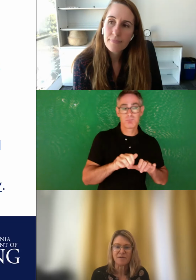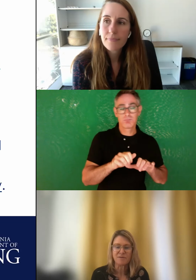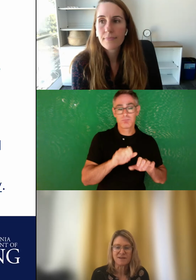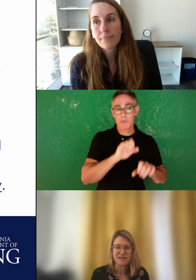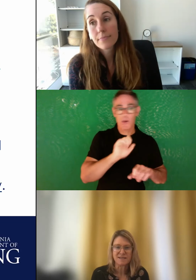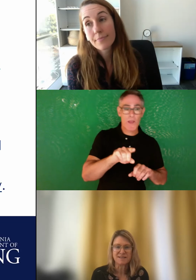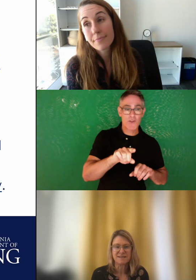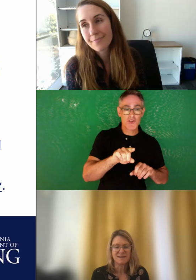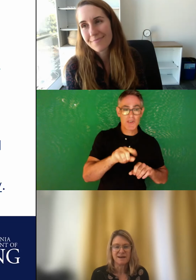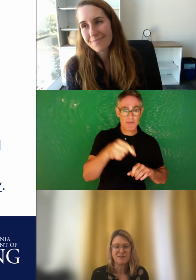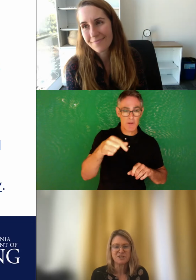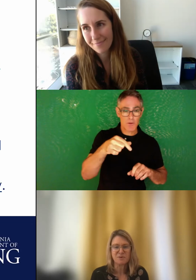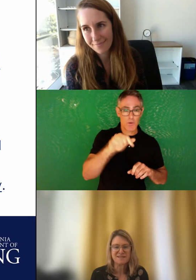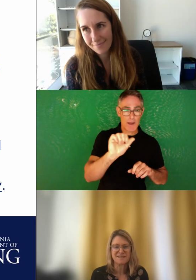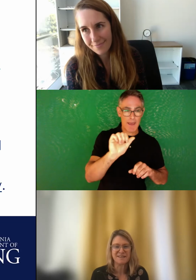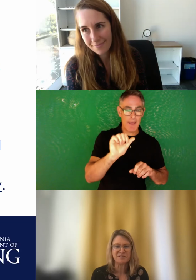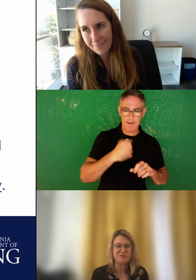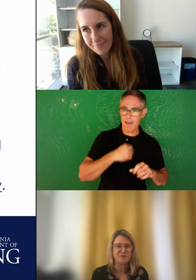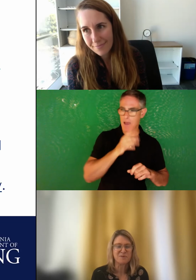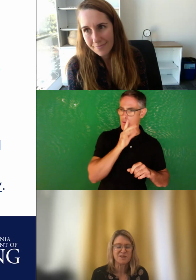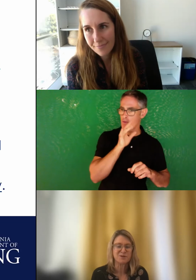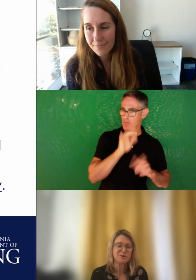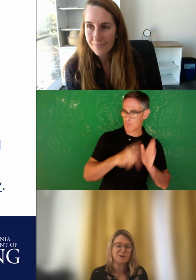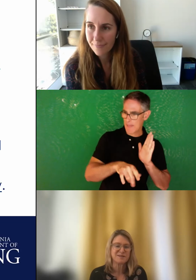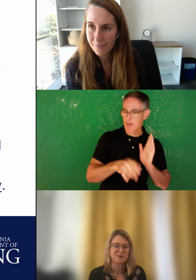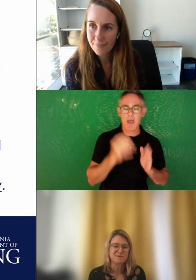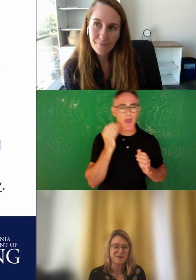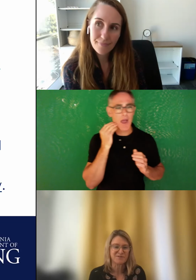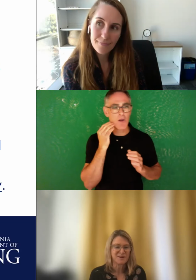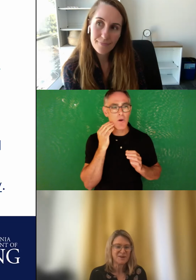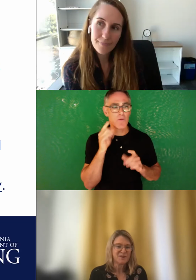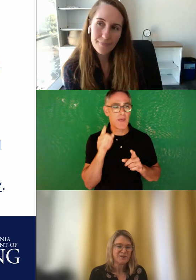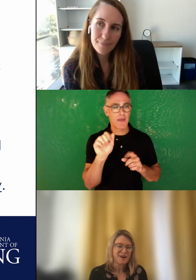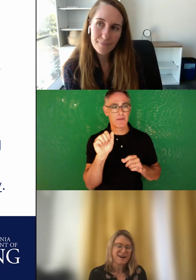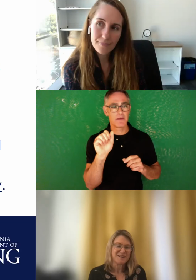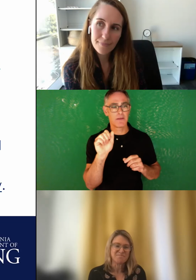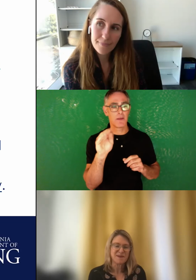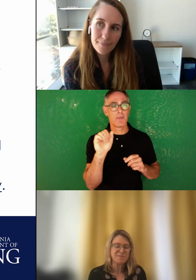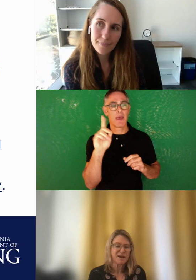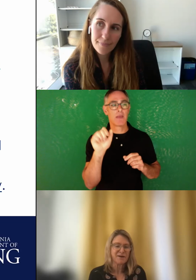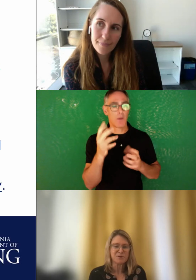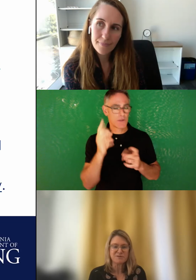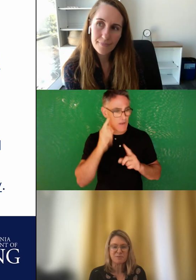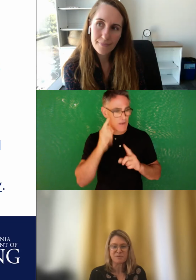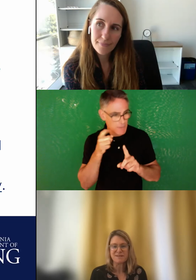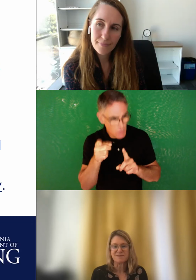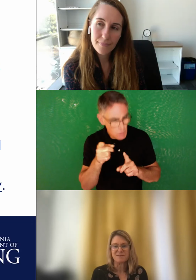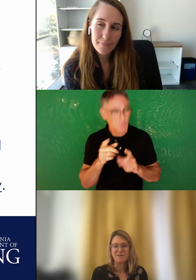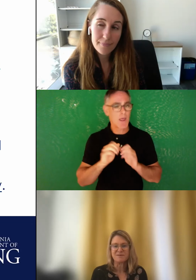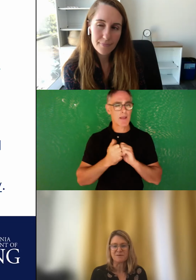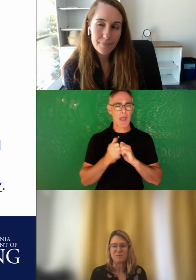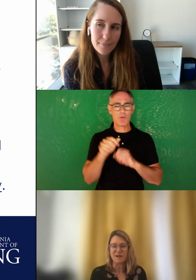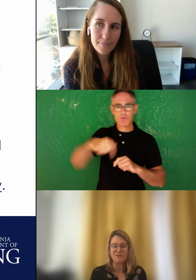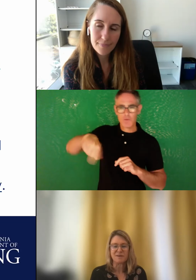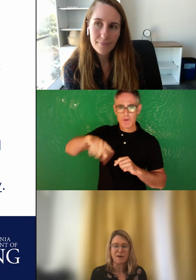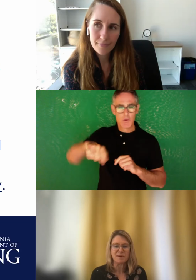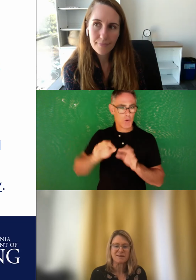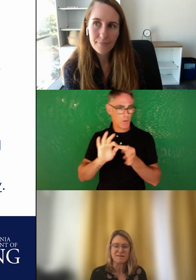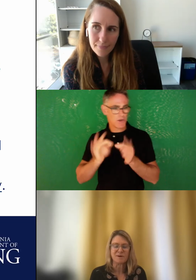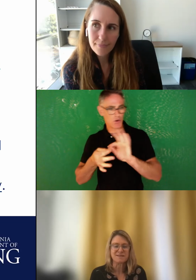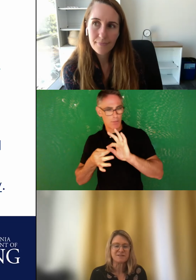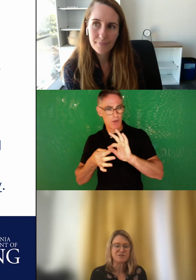and I will read it. I know she wants to hear from you in terms of maybe how you interpret these results or what you